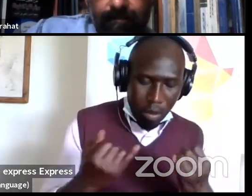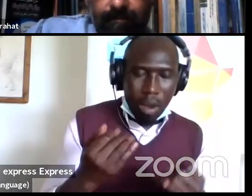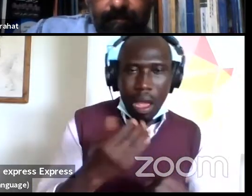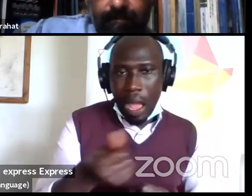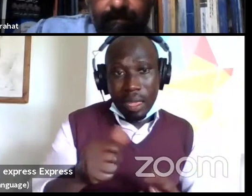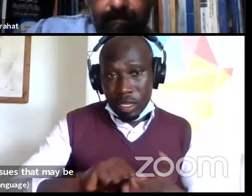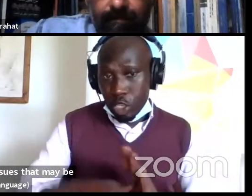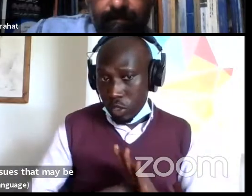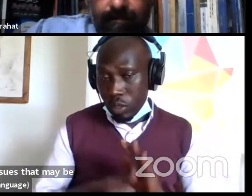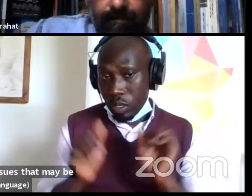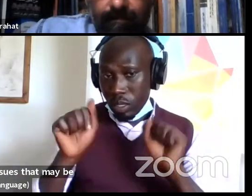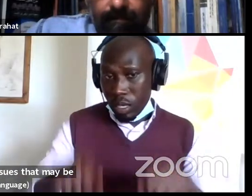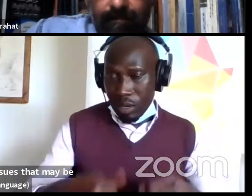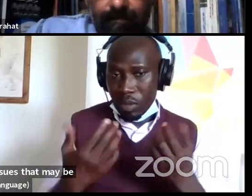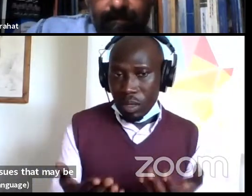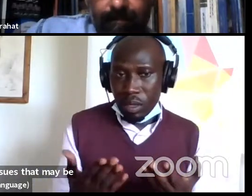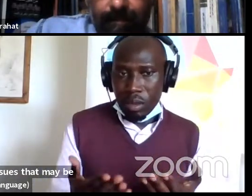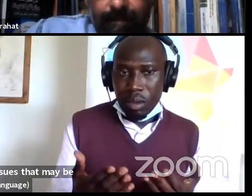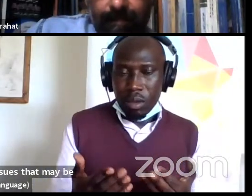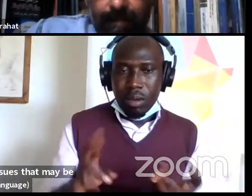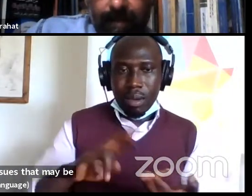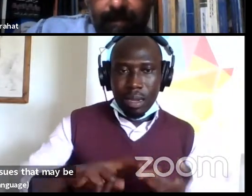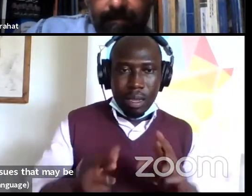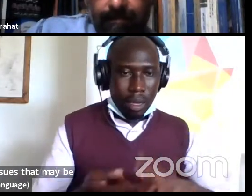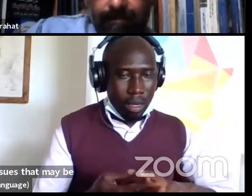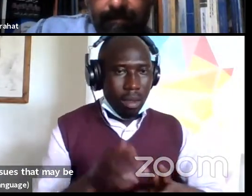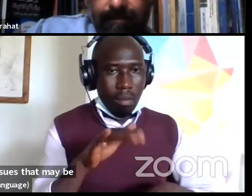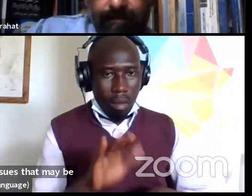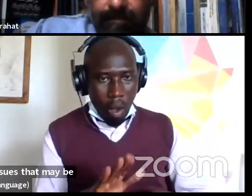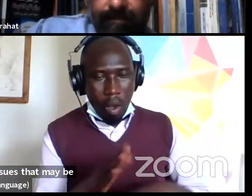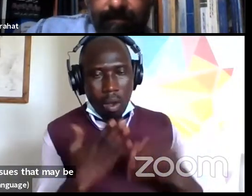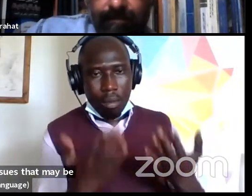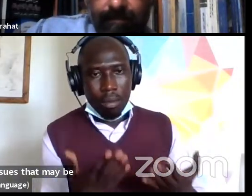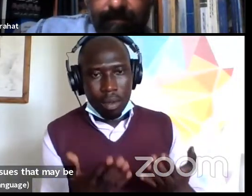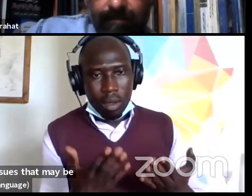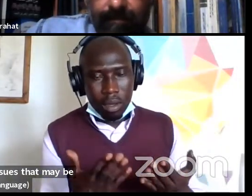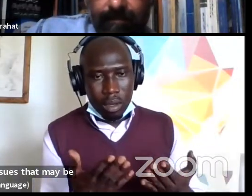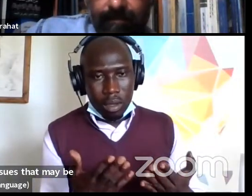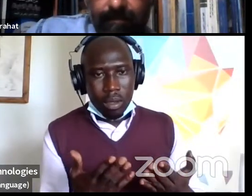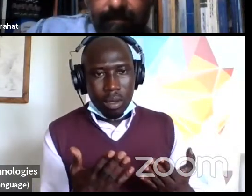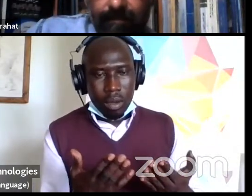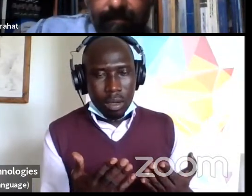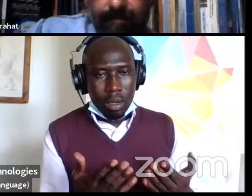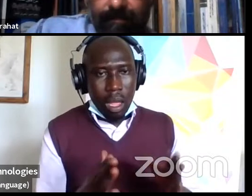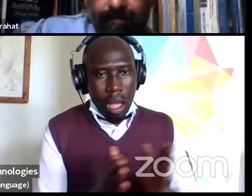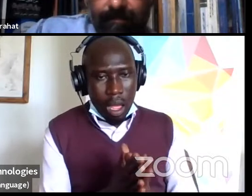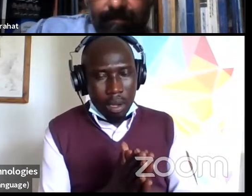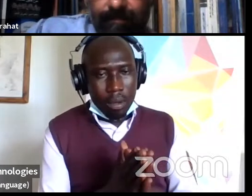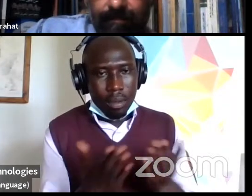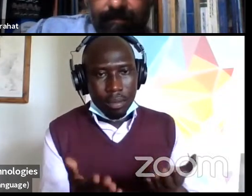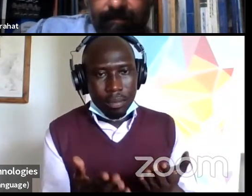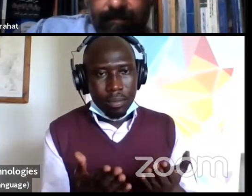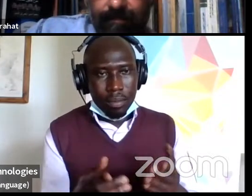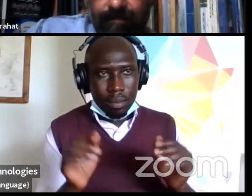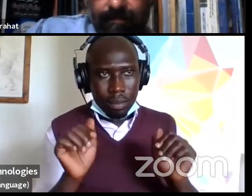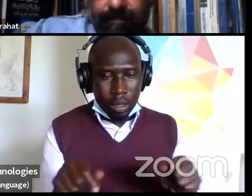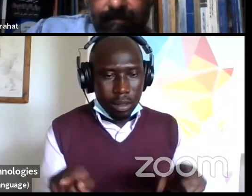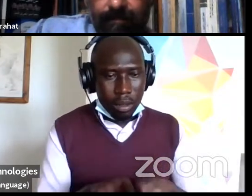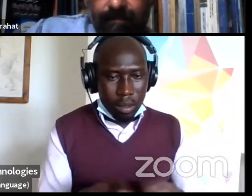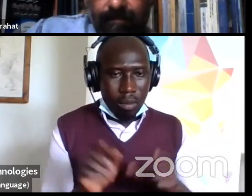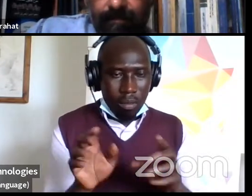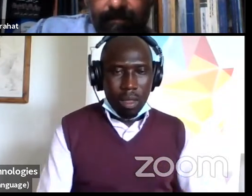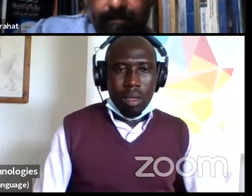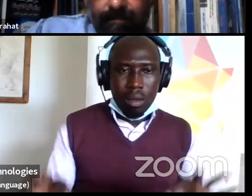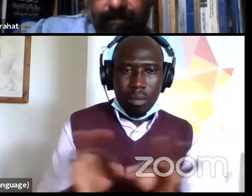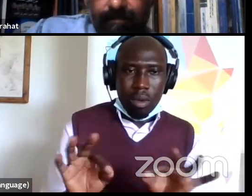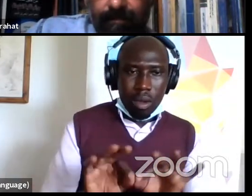that may be related to more emerging technologies. And here comes also the importance